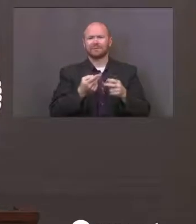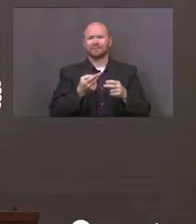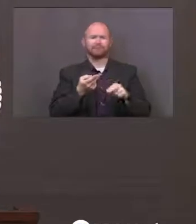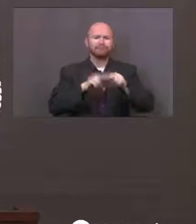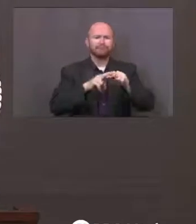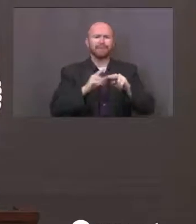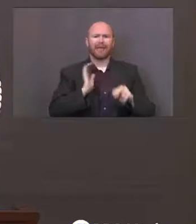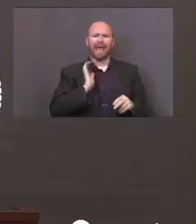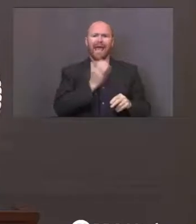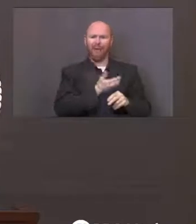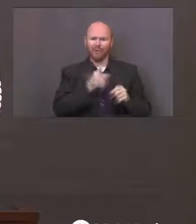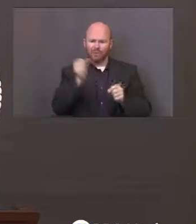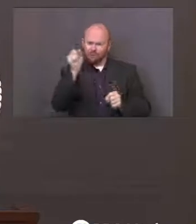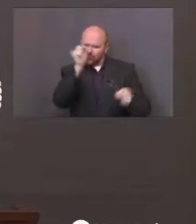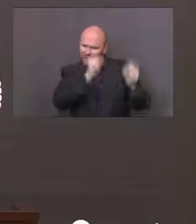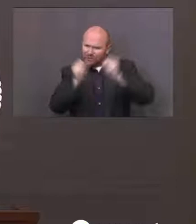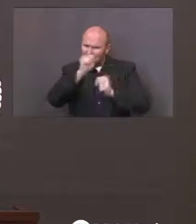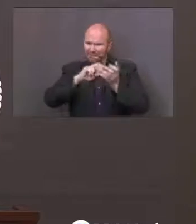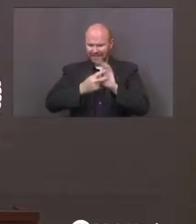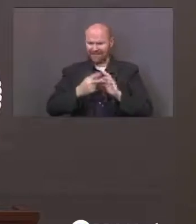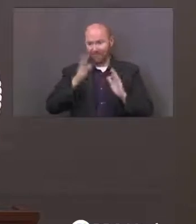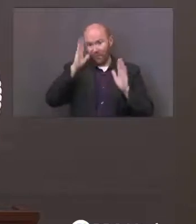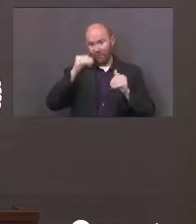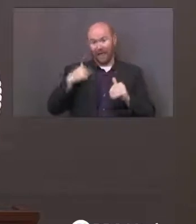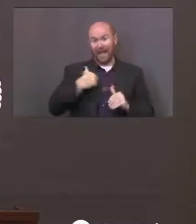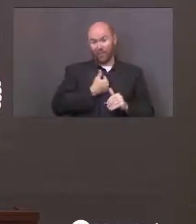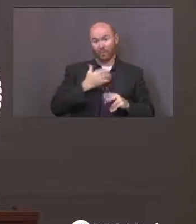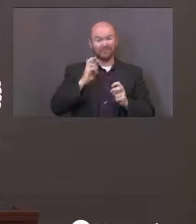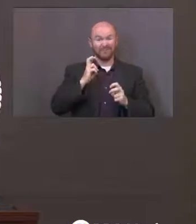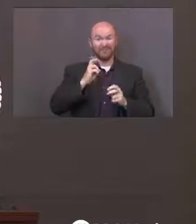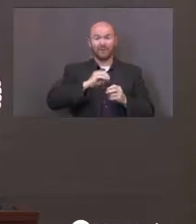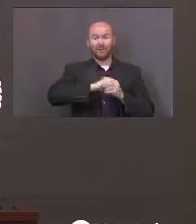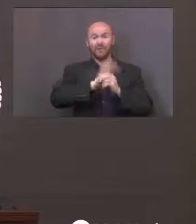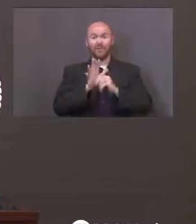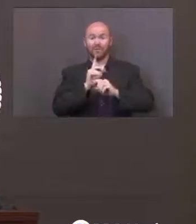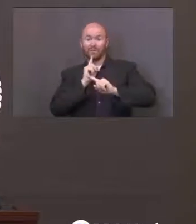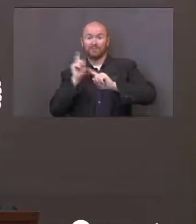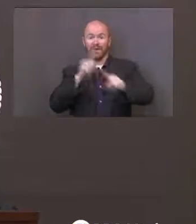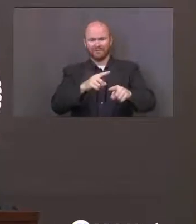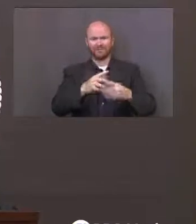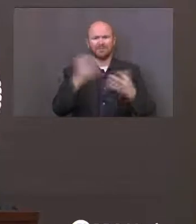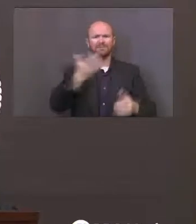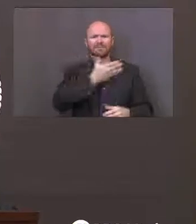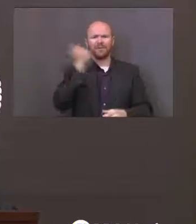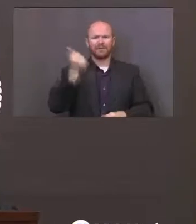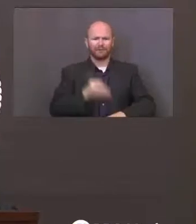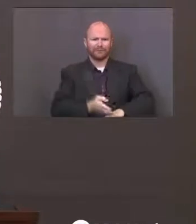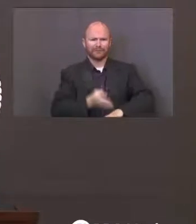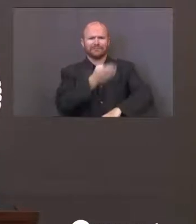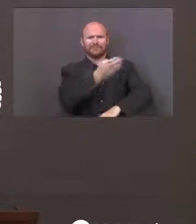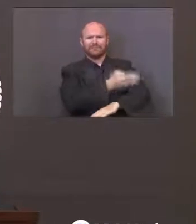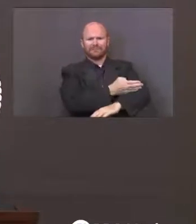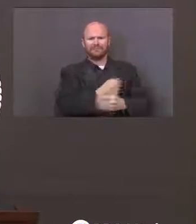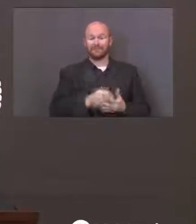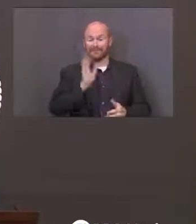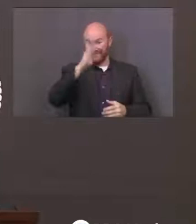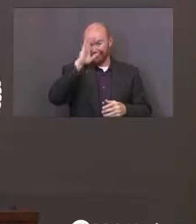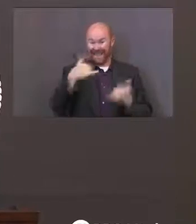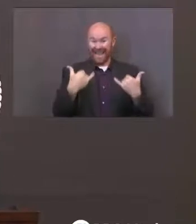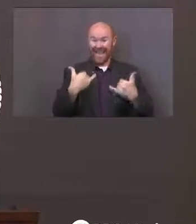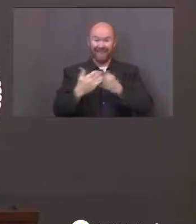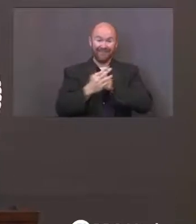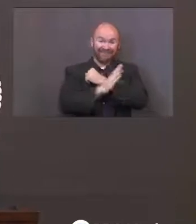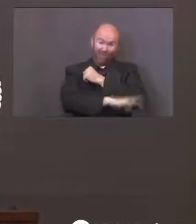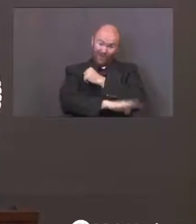our strategies so we have even better outcomes going forward and continue more progress. We are concerned now as we head into the fall. We have